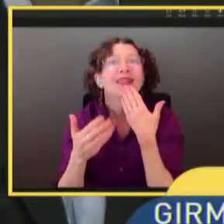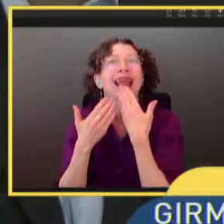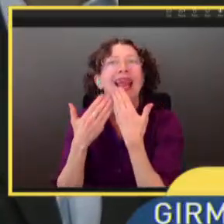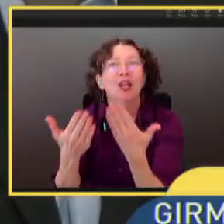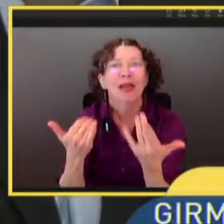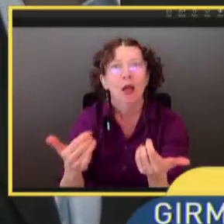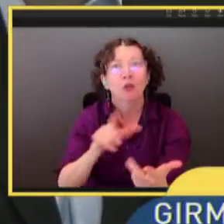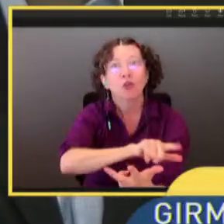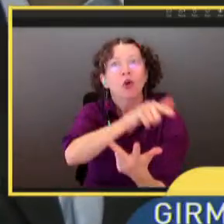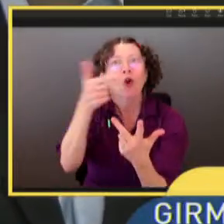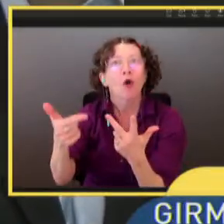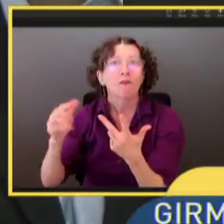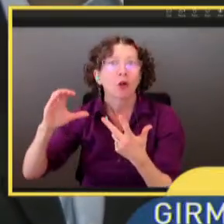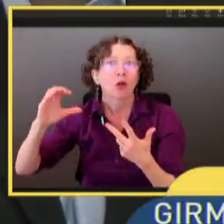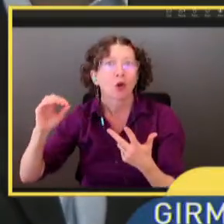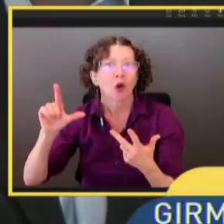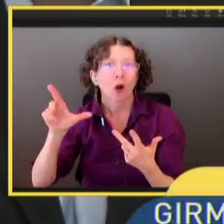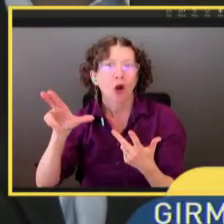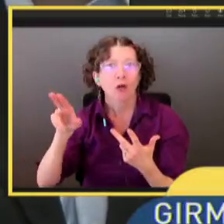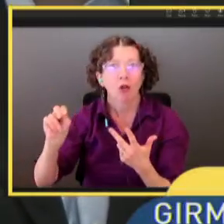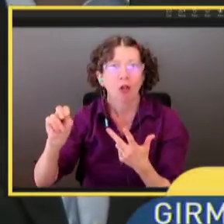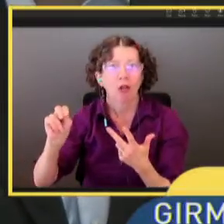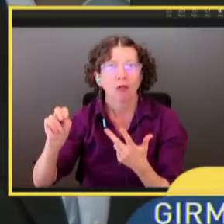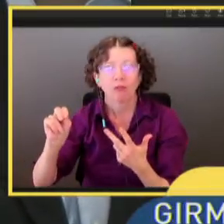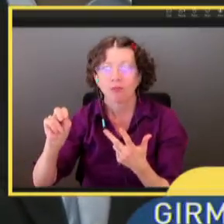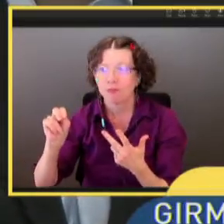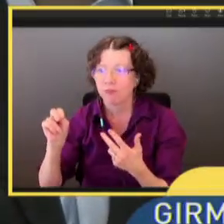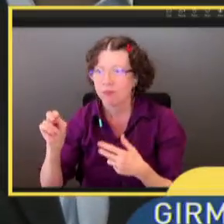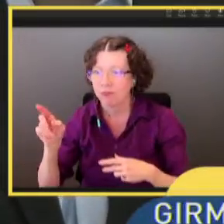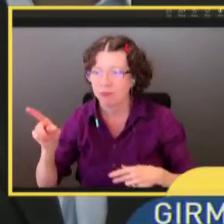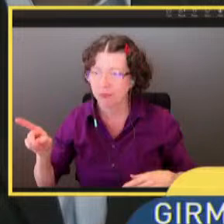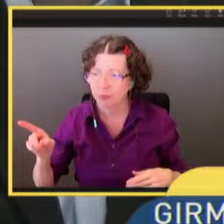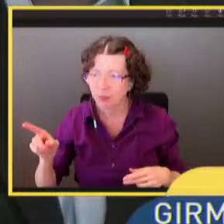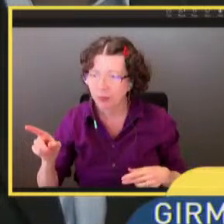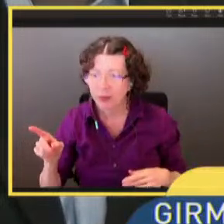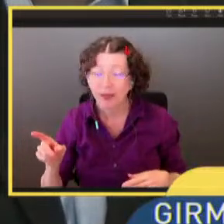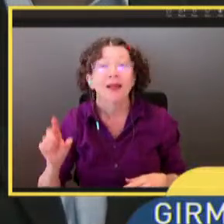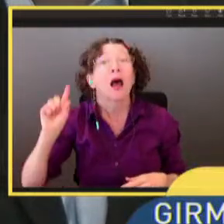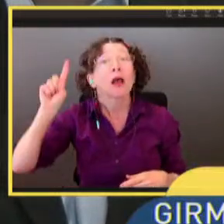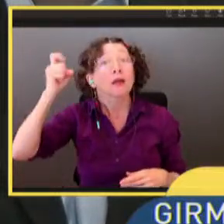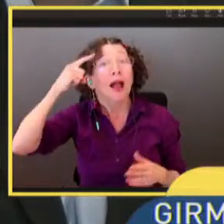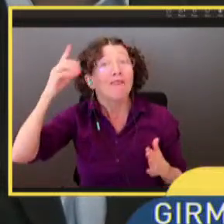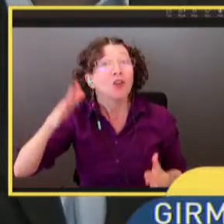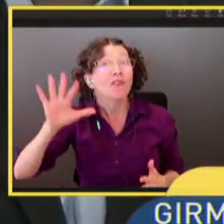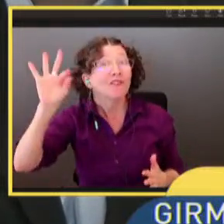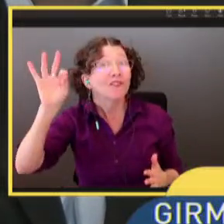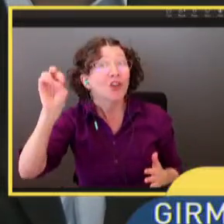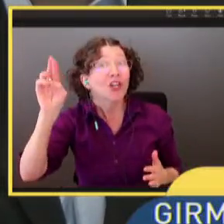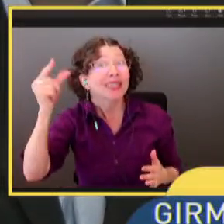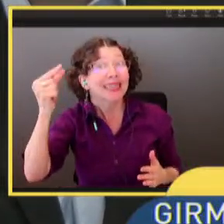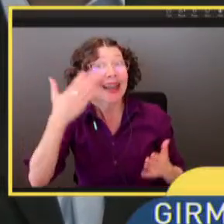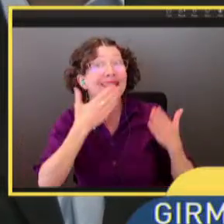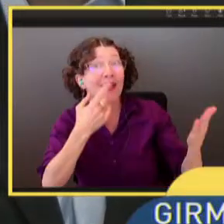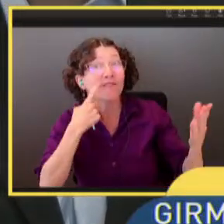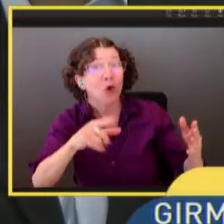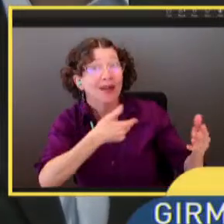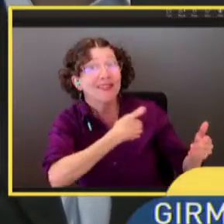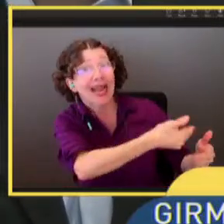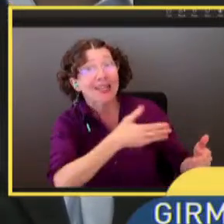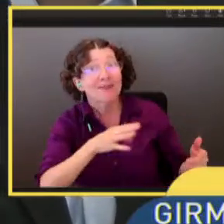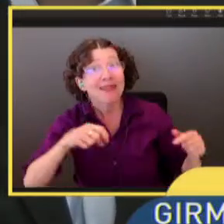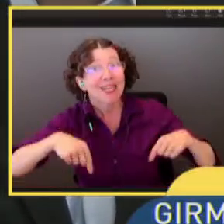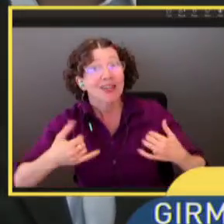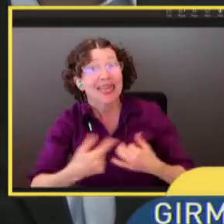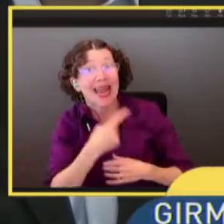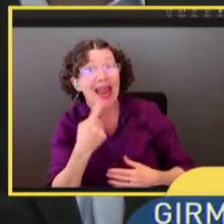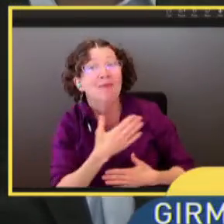community. We will continue to keep you updated. Like we mentioned before, as soon as we have information, we want to share that with you as quickly as possible. Thank you so